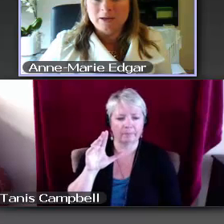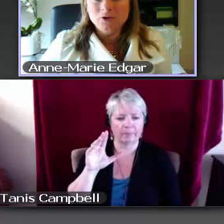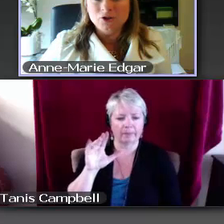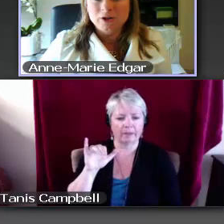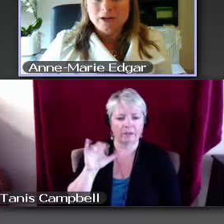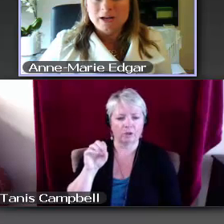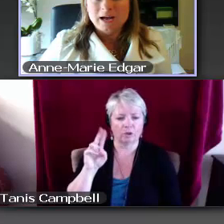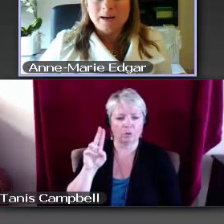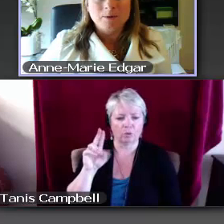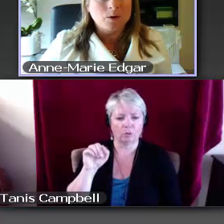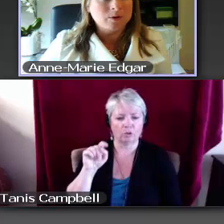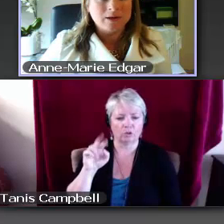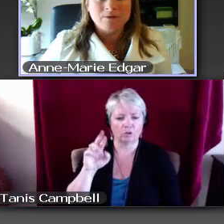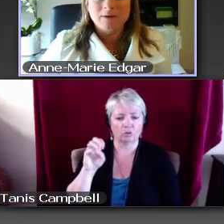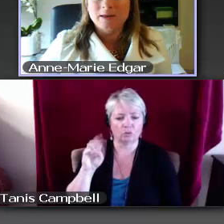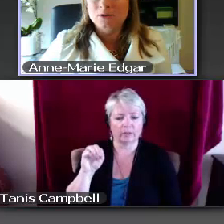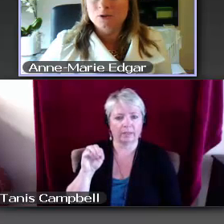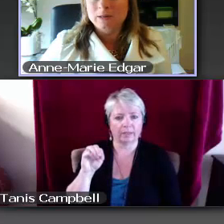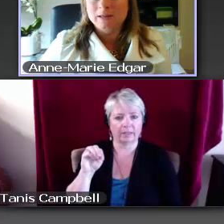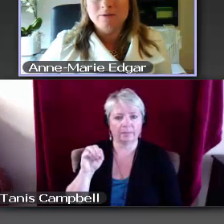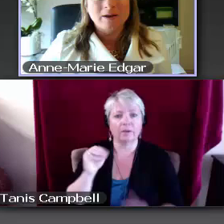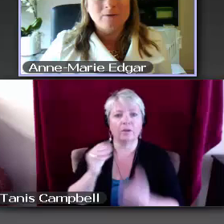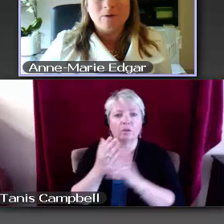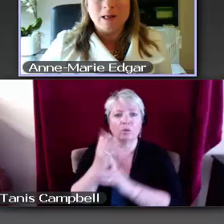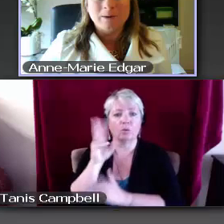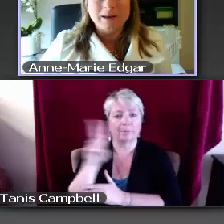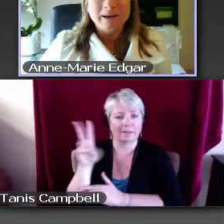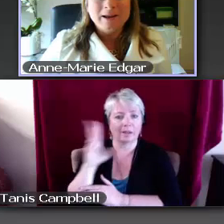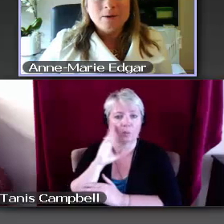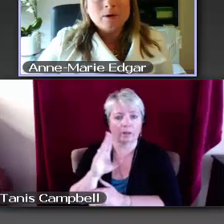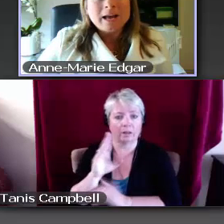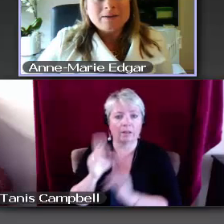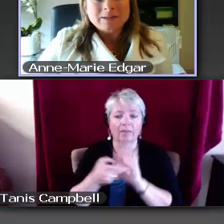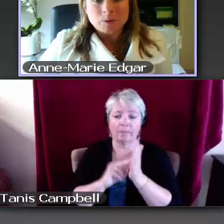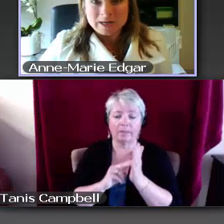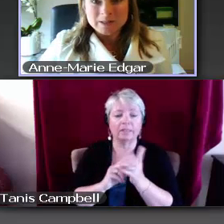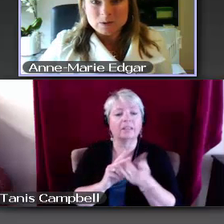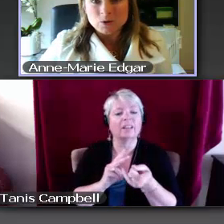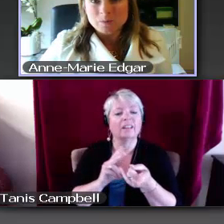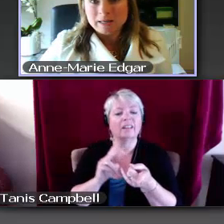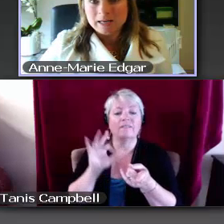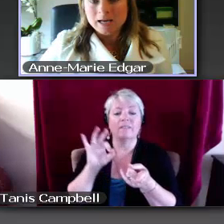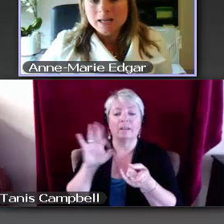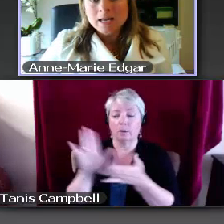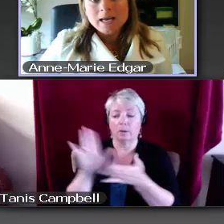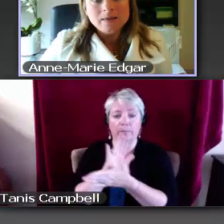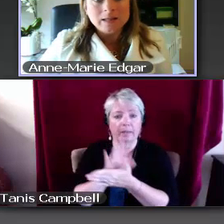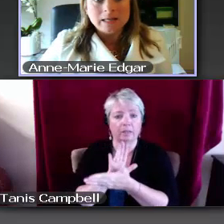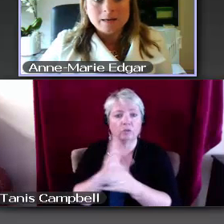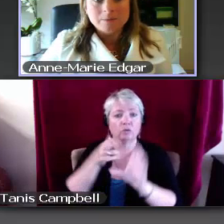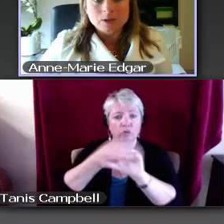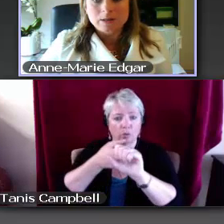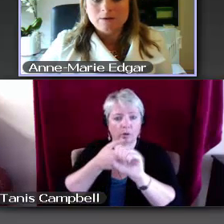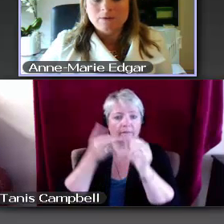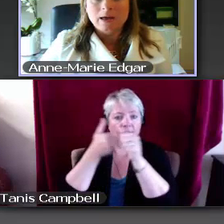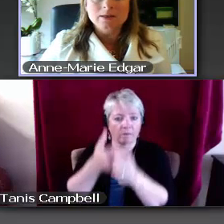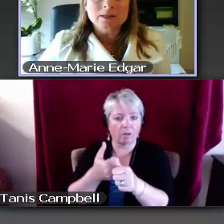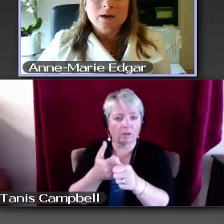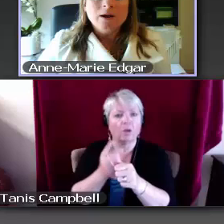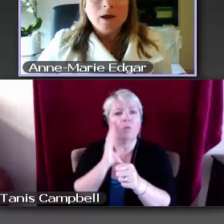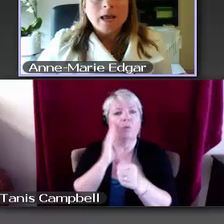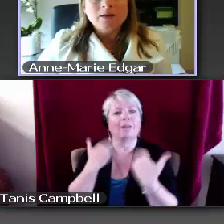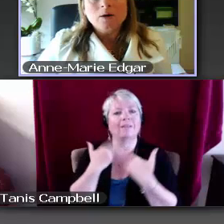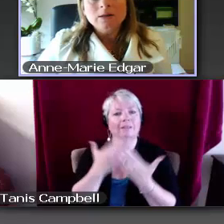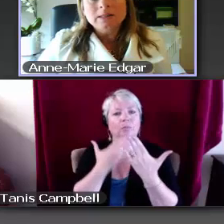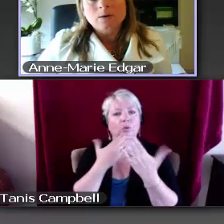Facebook page, go to the event, join the event, follow it. We're going to have some great social media in the lead up to the